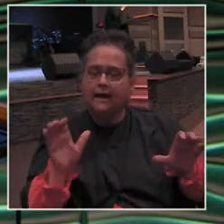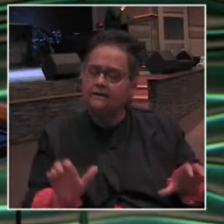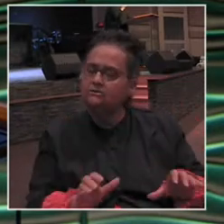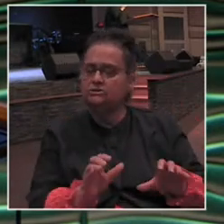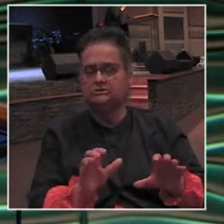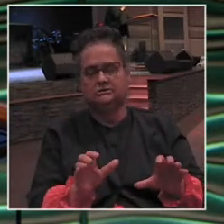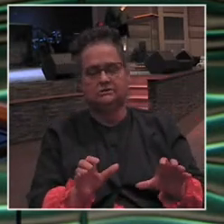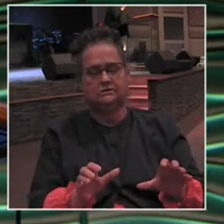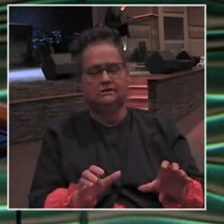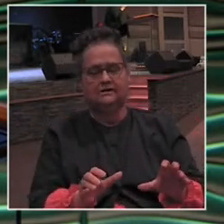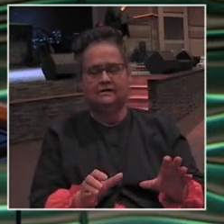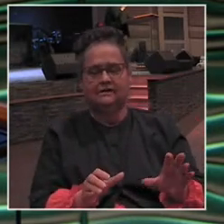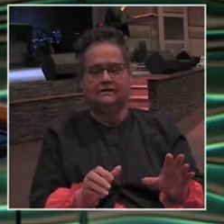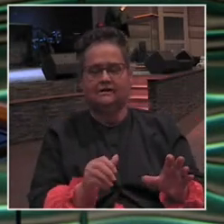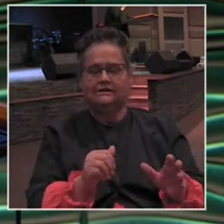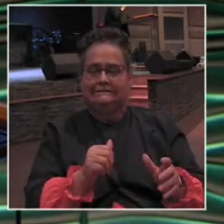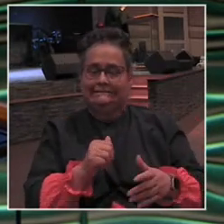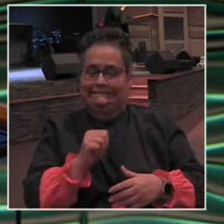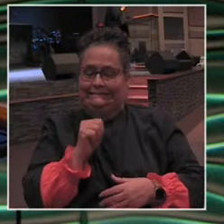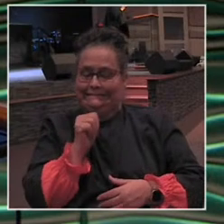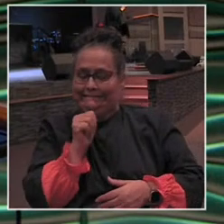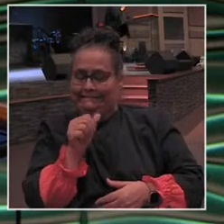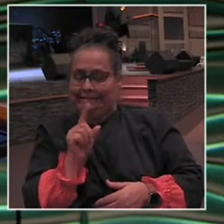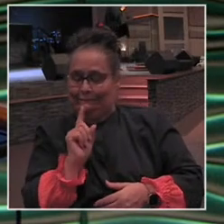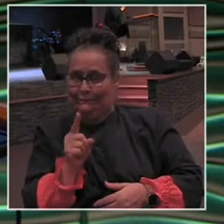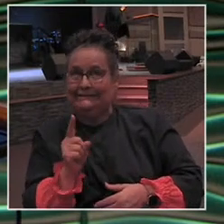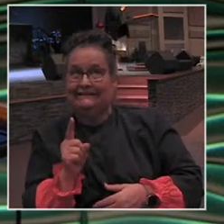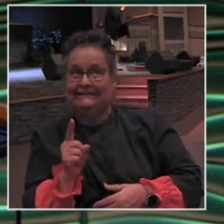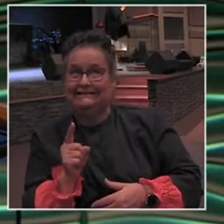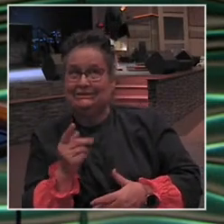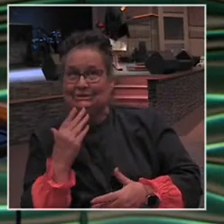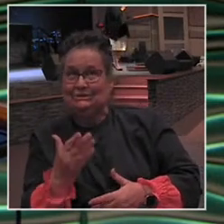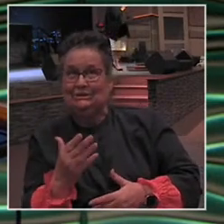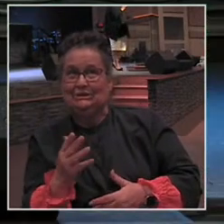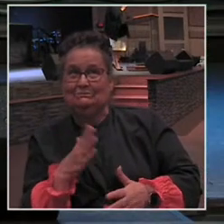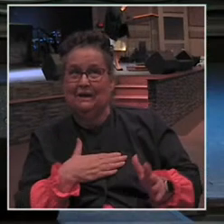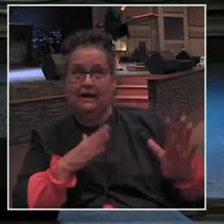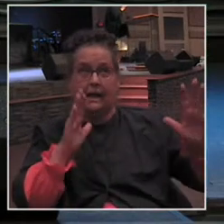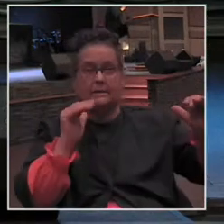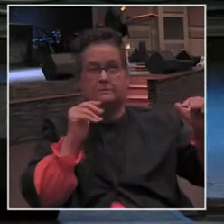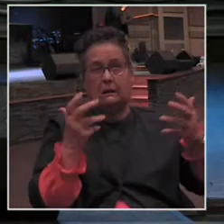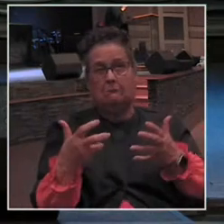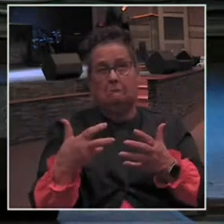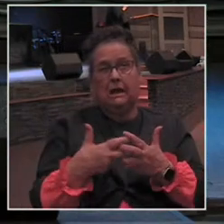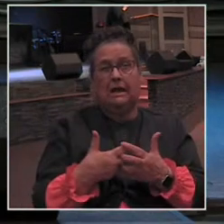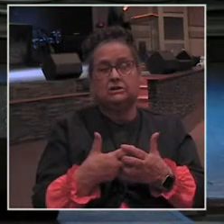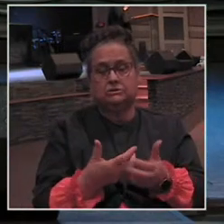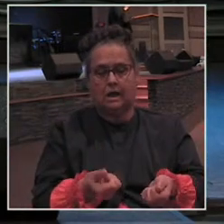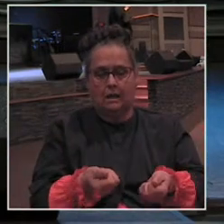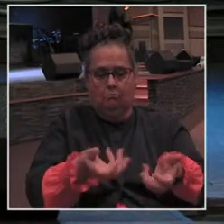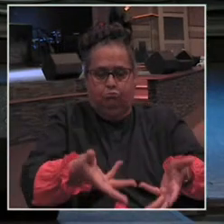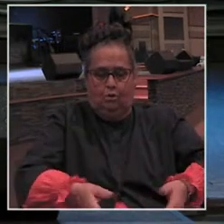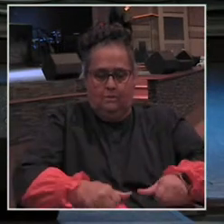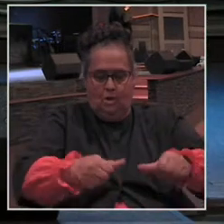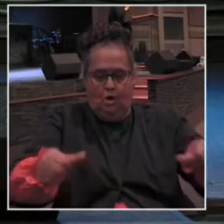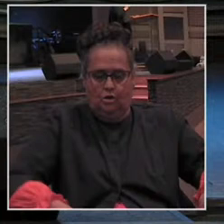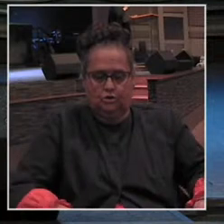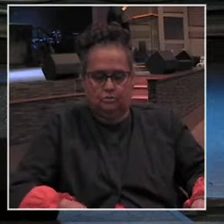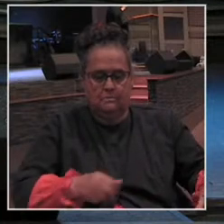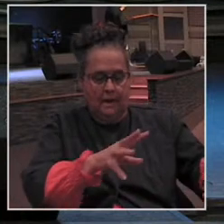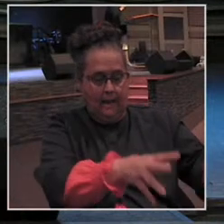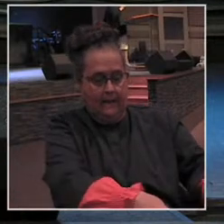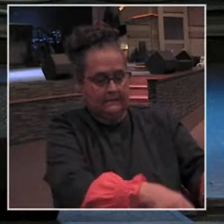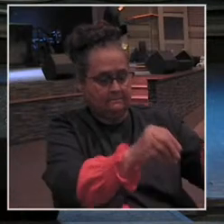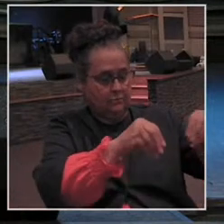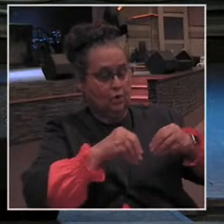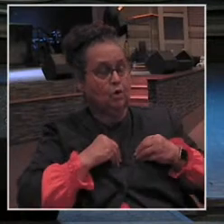actions. They aren't honorable, and my expectations don't match up. I lay them on the altar, and I'm picking up your will